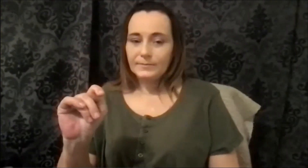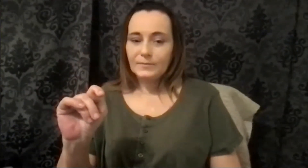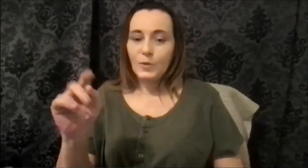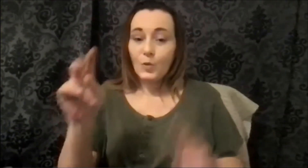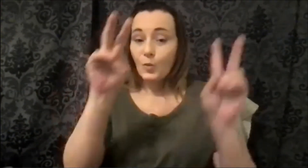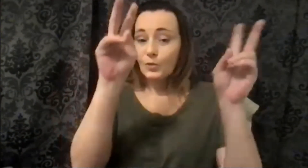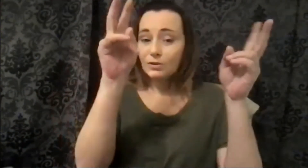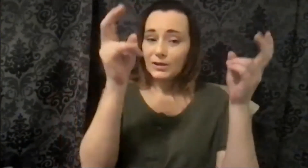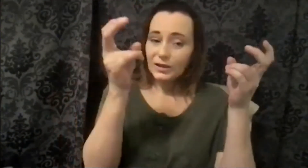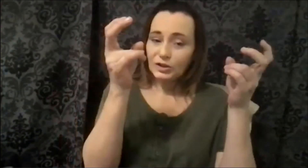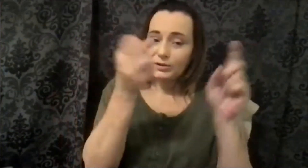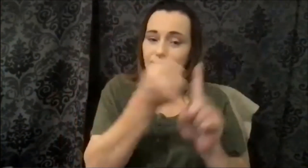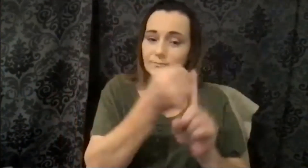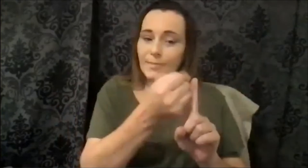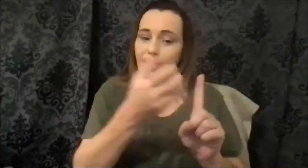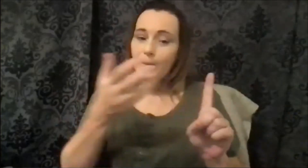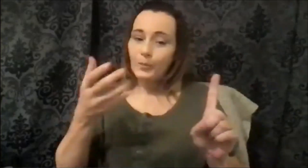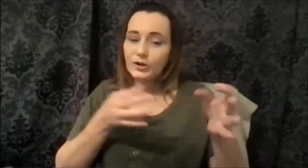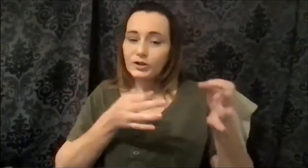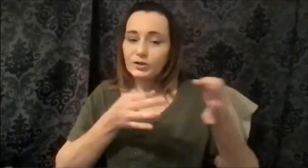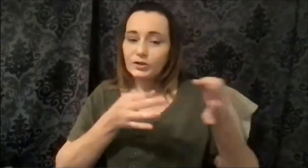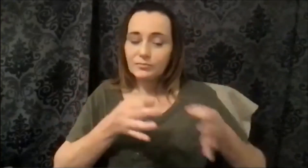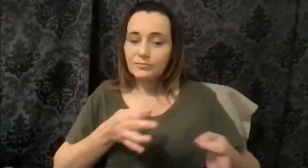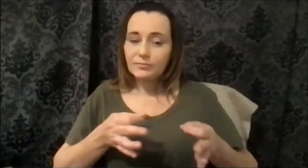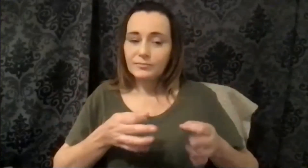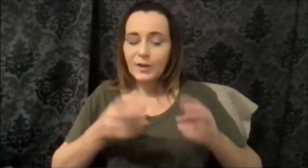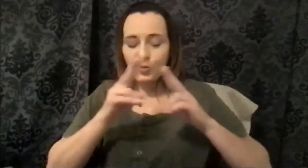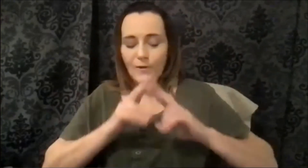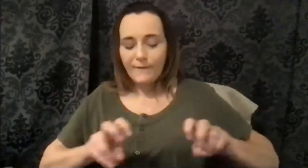Quotation, elaboration, reflection.